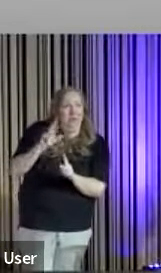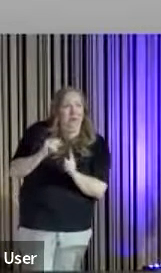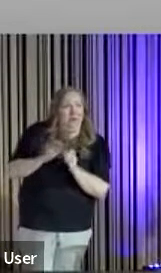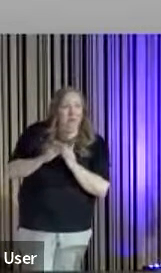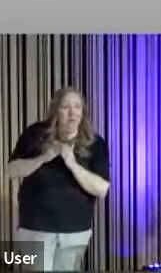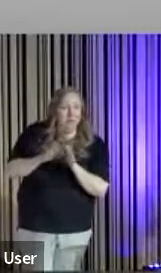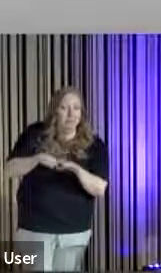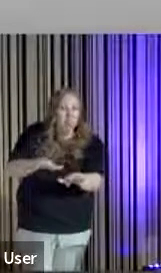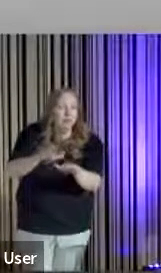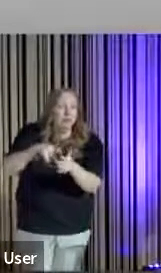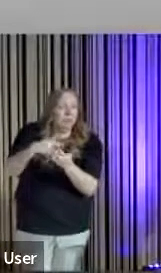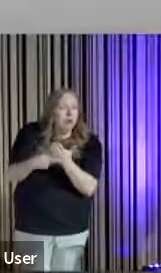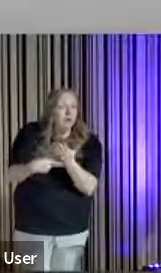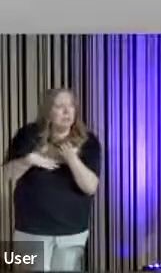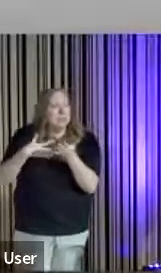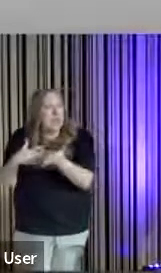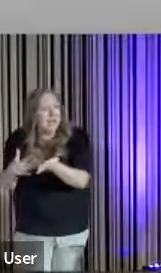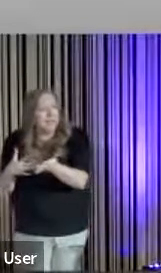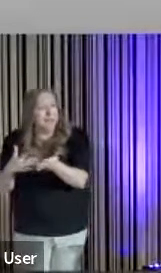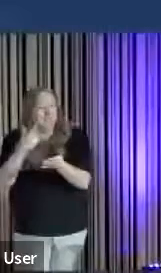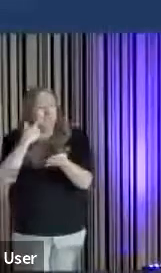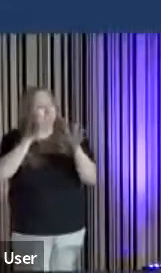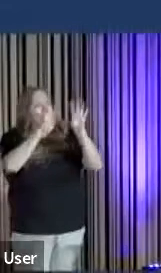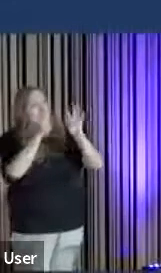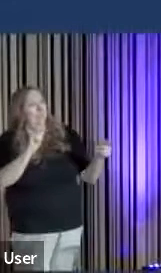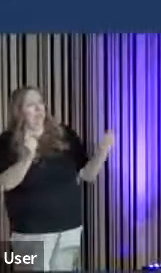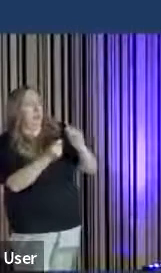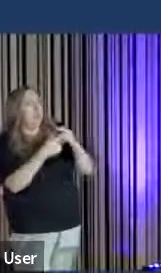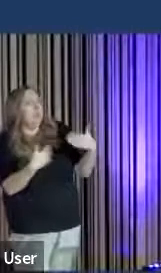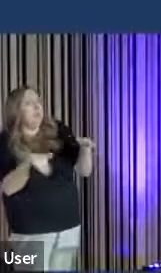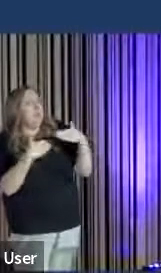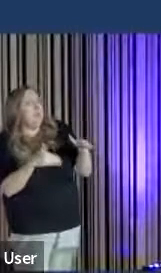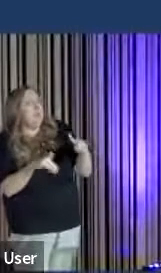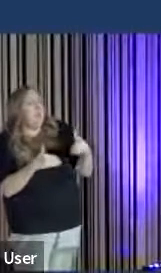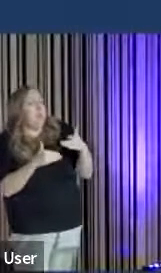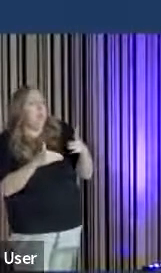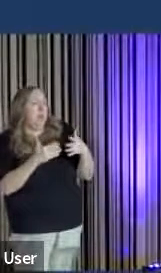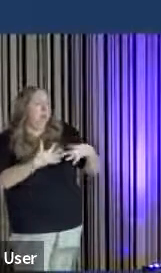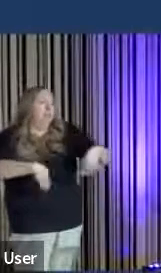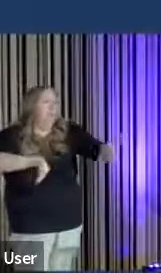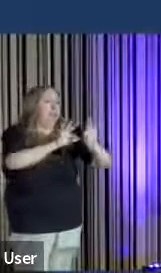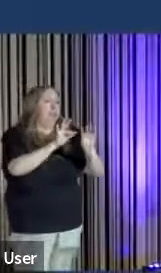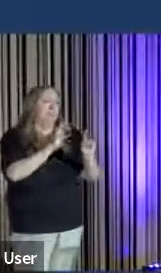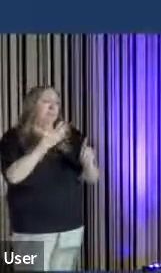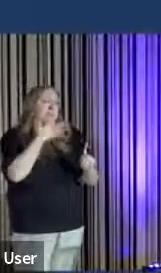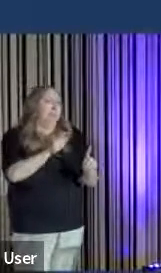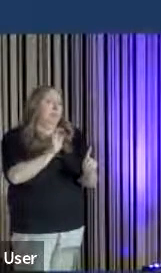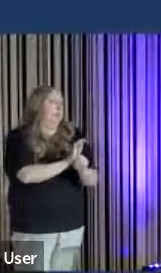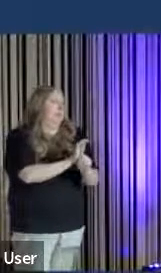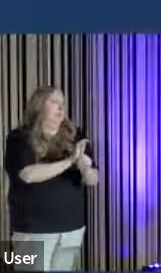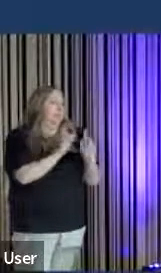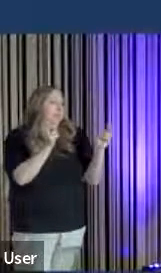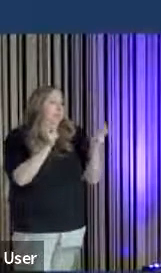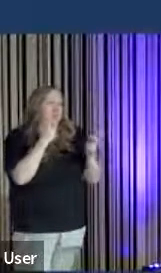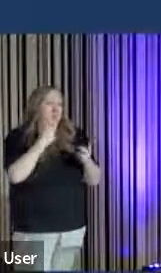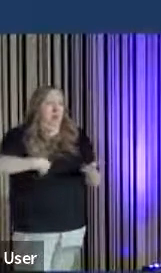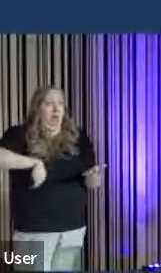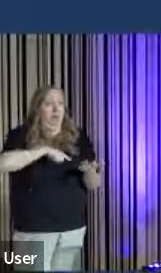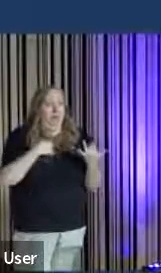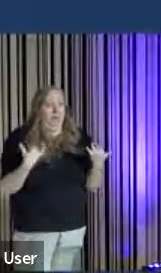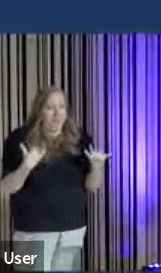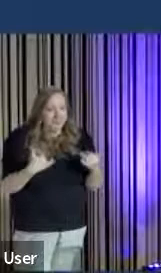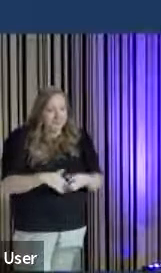studies, because this is obviously a burning issue for many of us these days. So, as we all know, we have